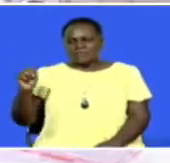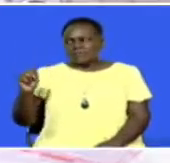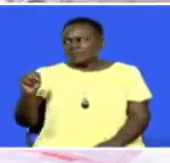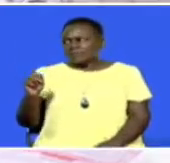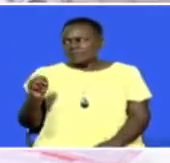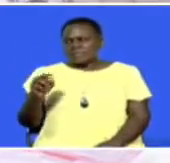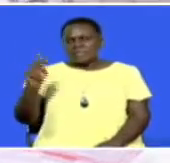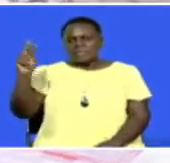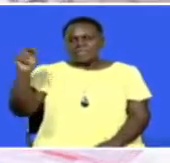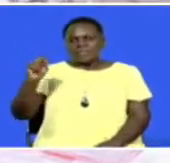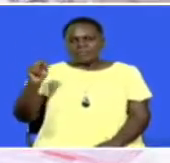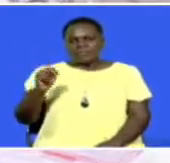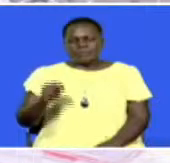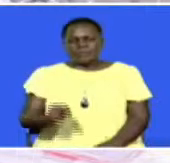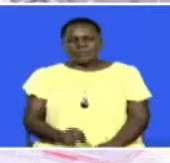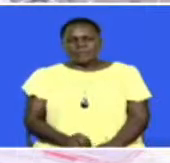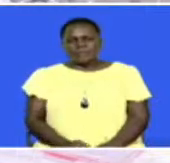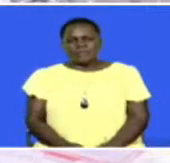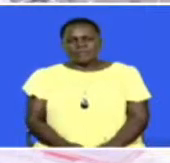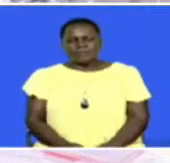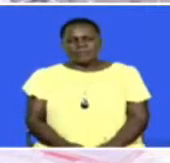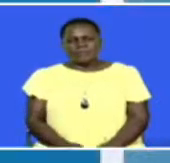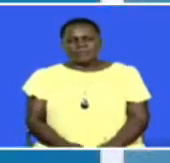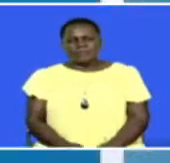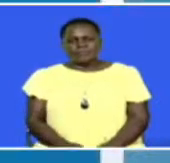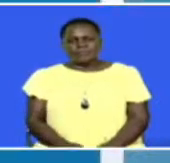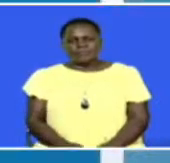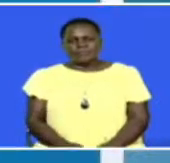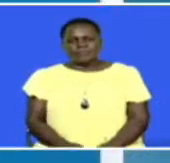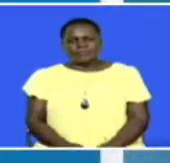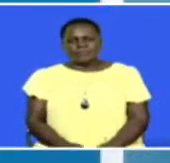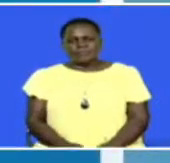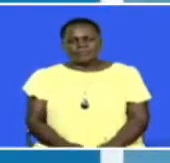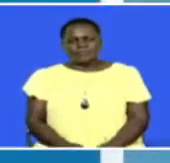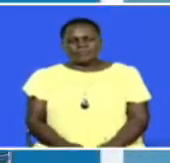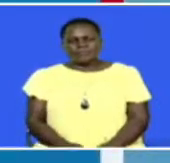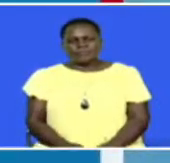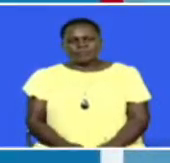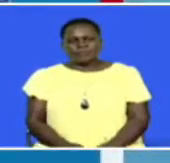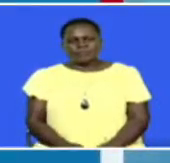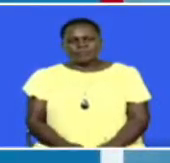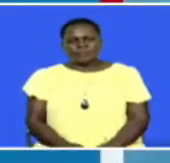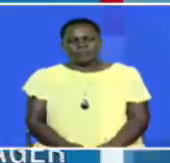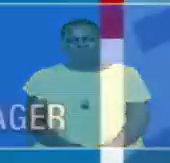Nutrients are Gloria Milimu, KTN.